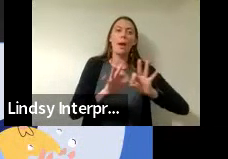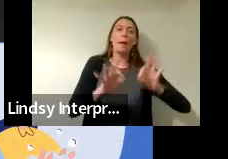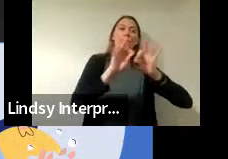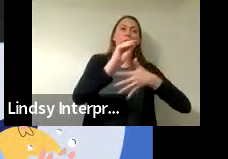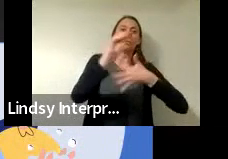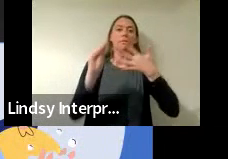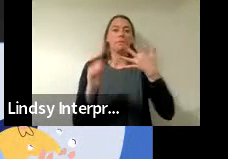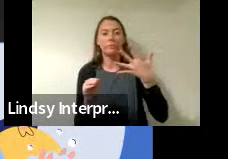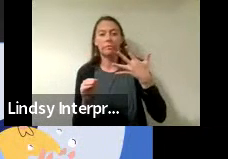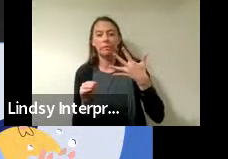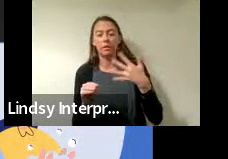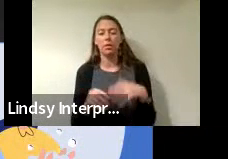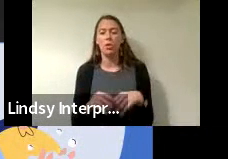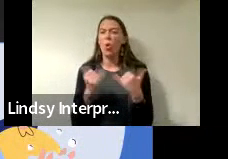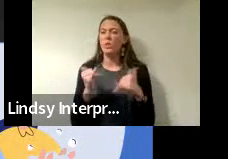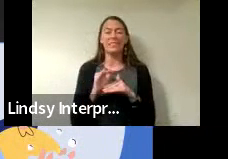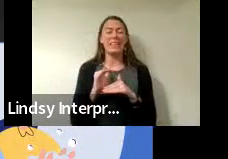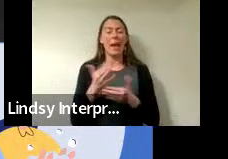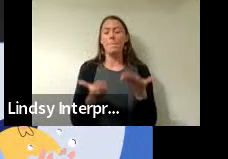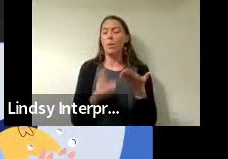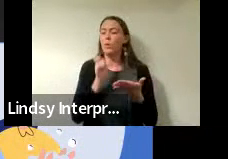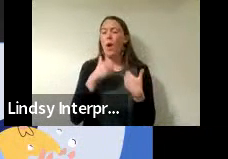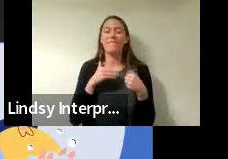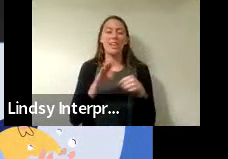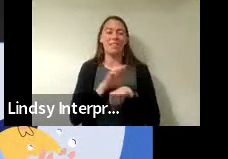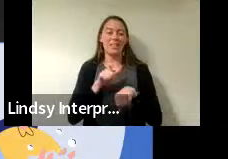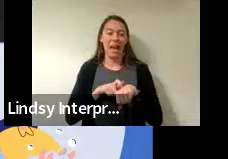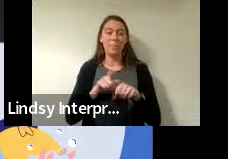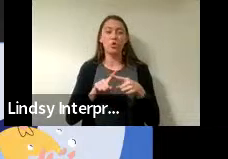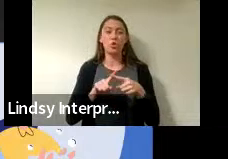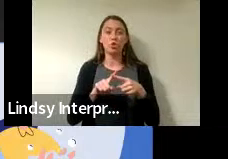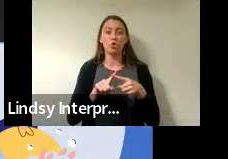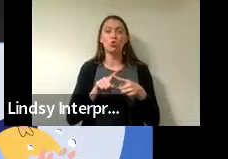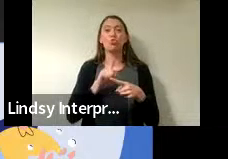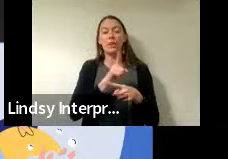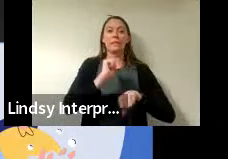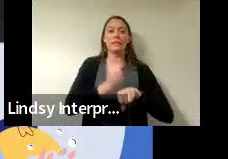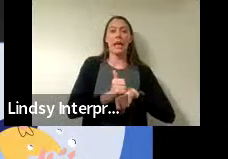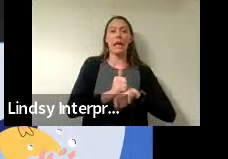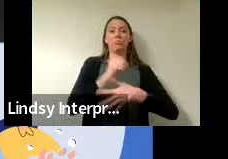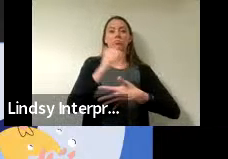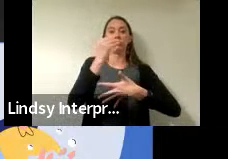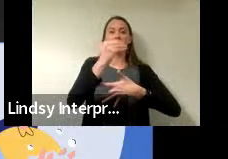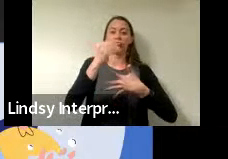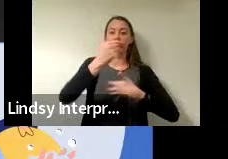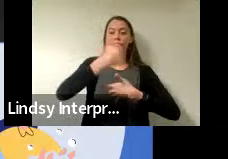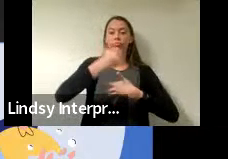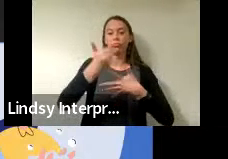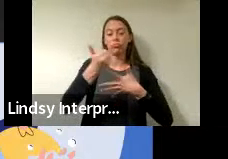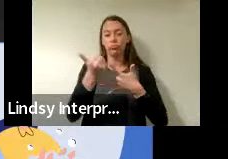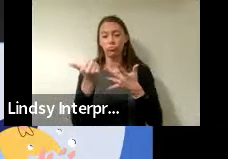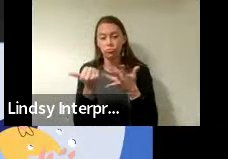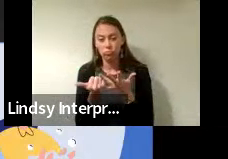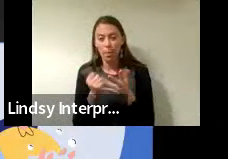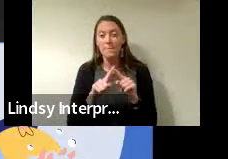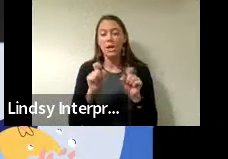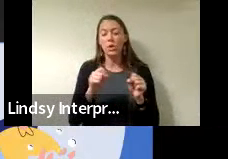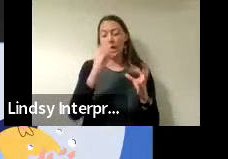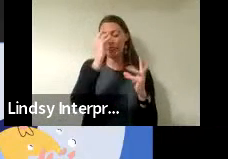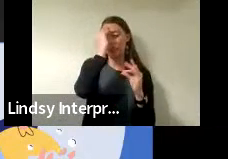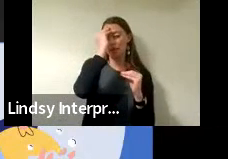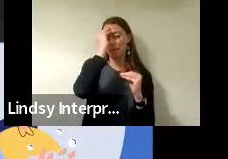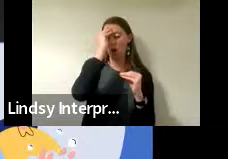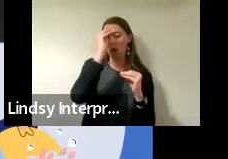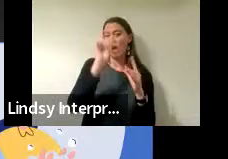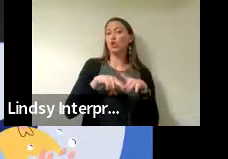probably that much, but you can see what it is, think about it, and then we'll come back next month to actually get the priorities